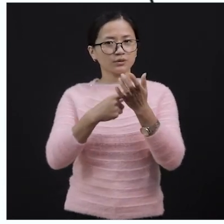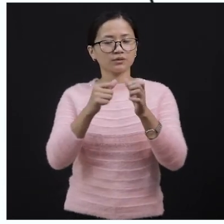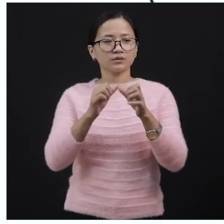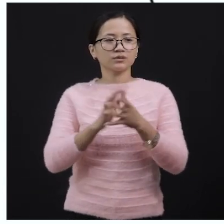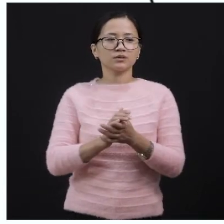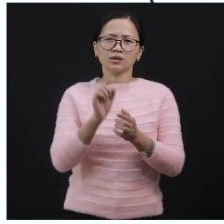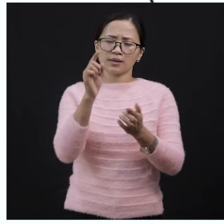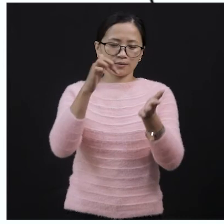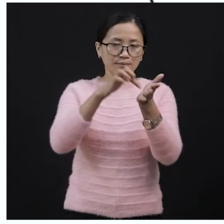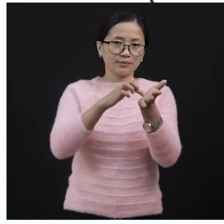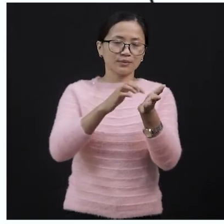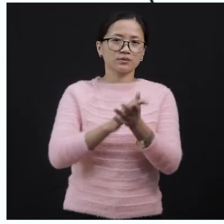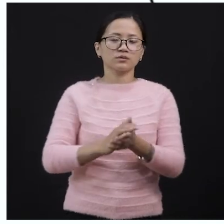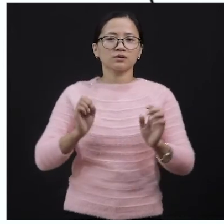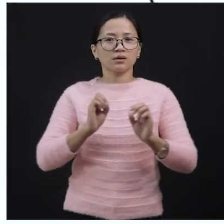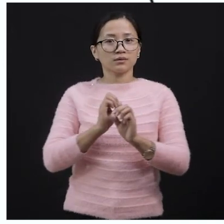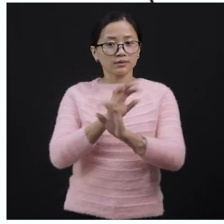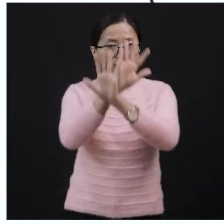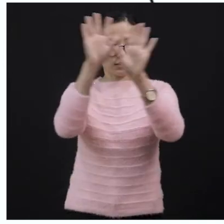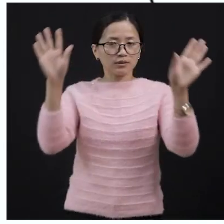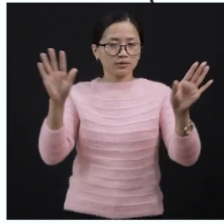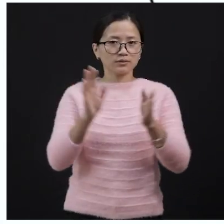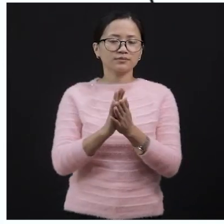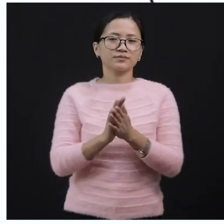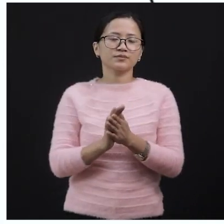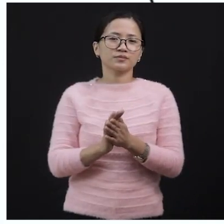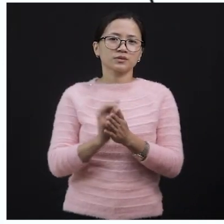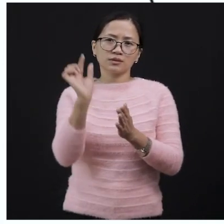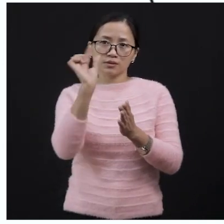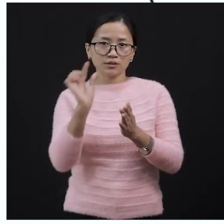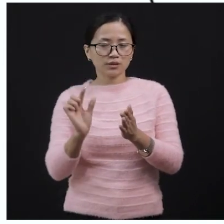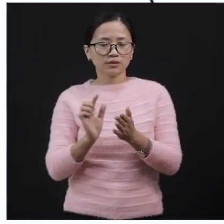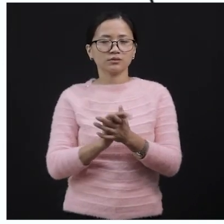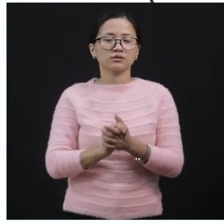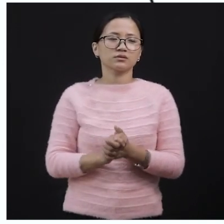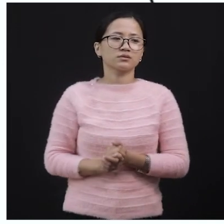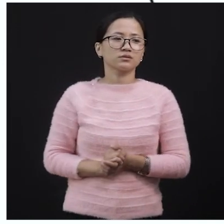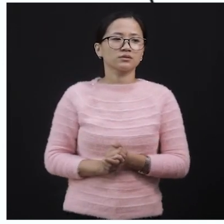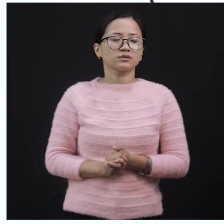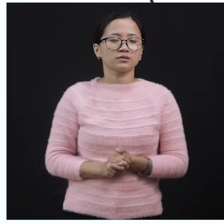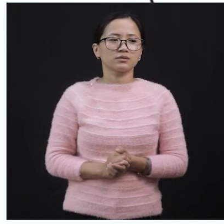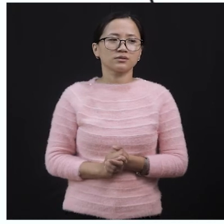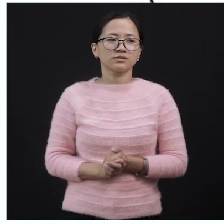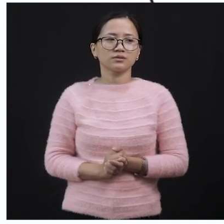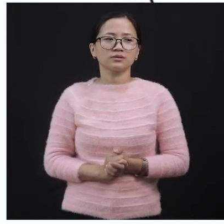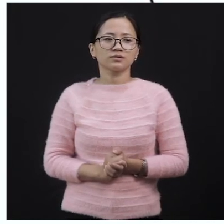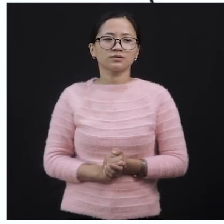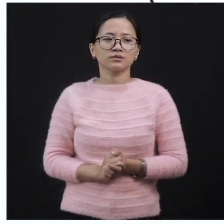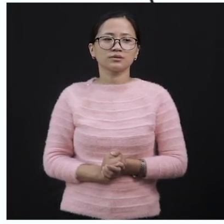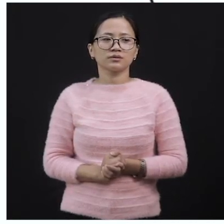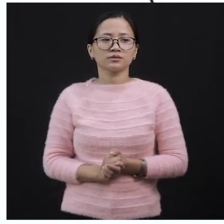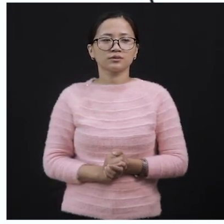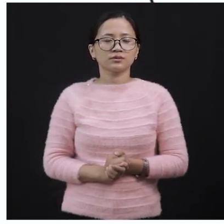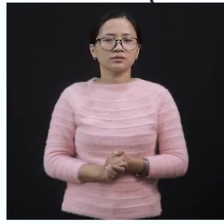U-M-B-R-A. And the light shaded, this one. The light shaded, you can see here, right? The light